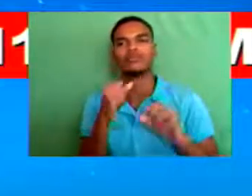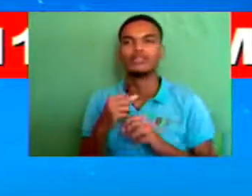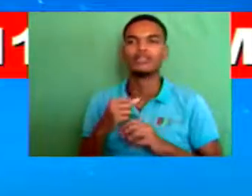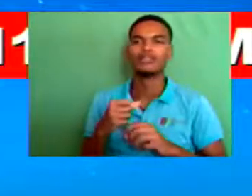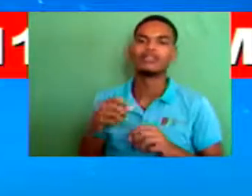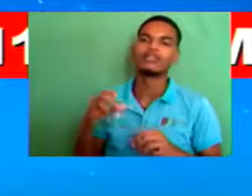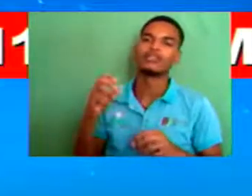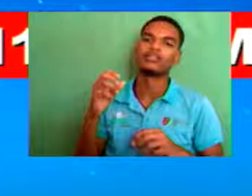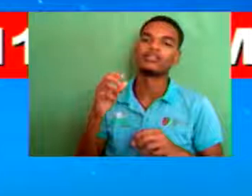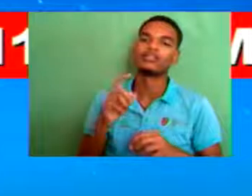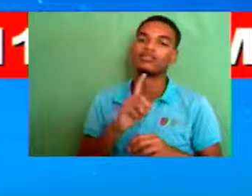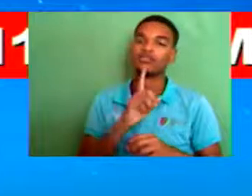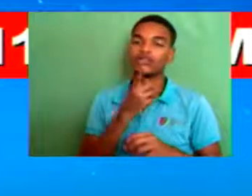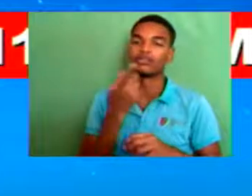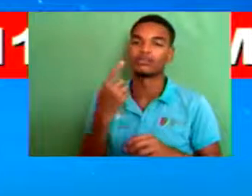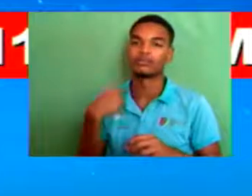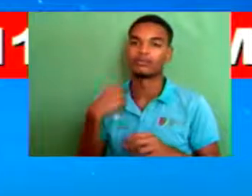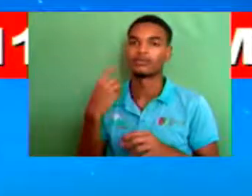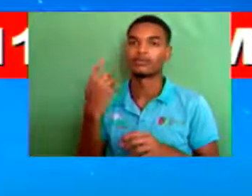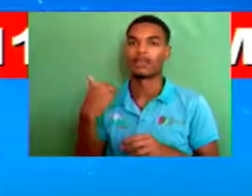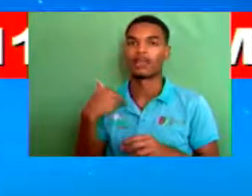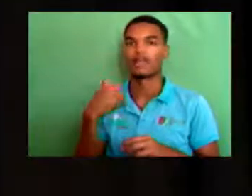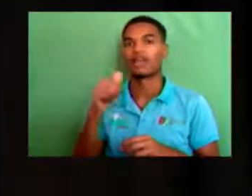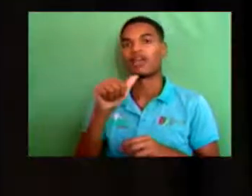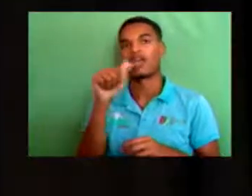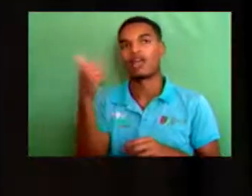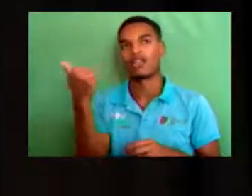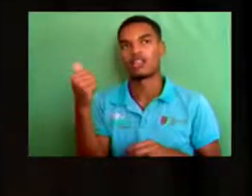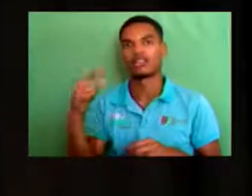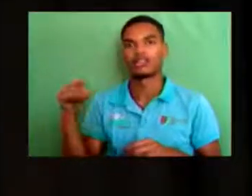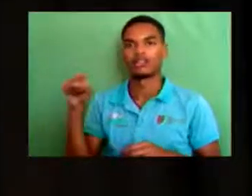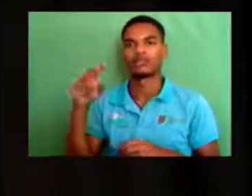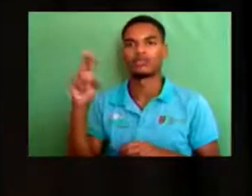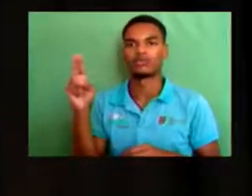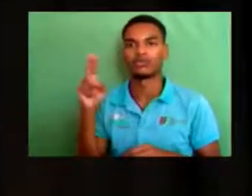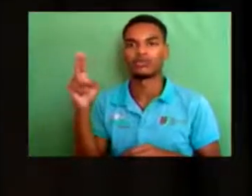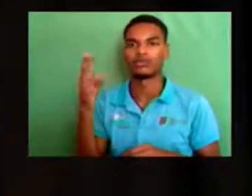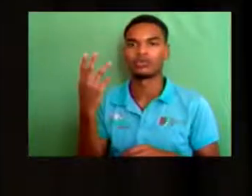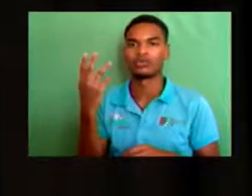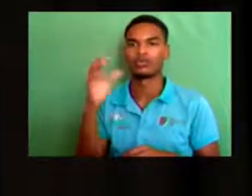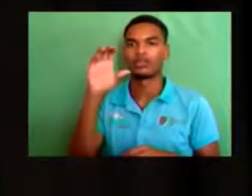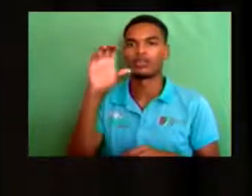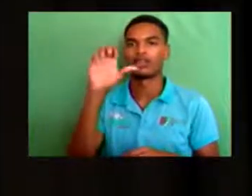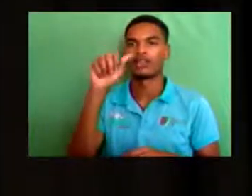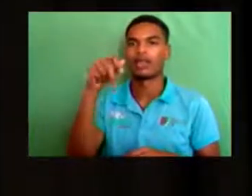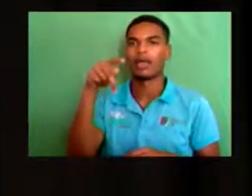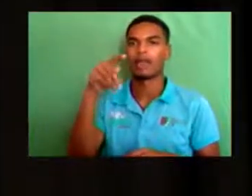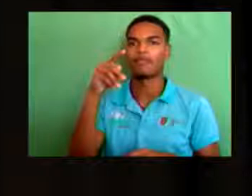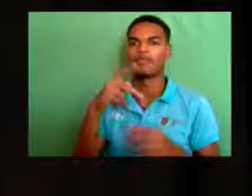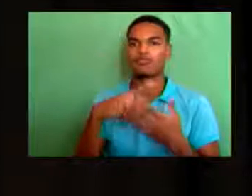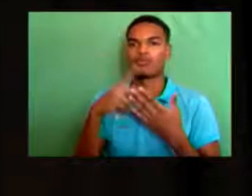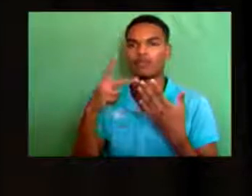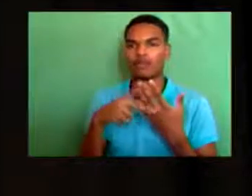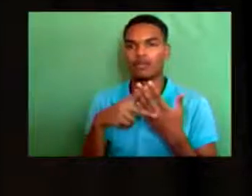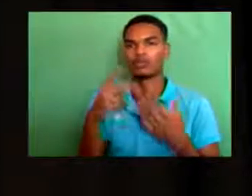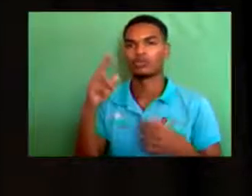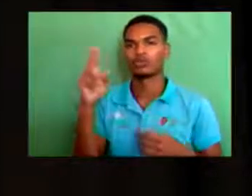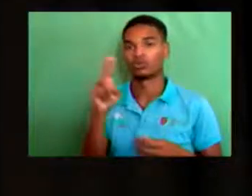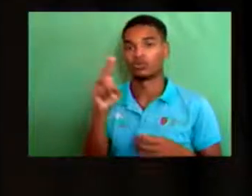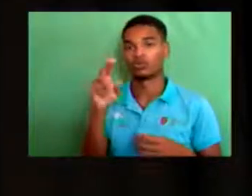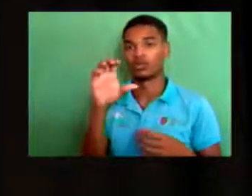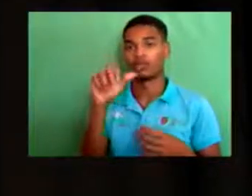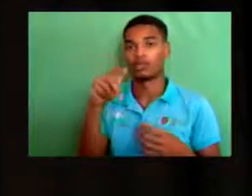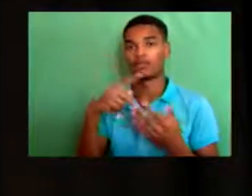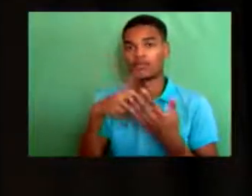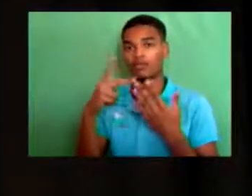interesting, because they not only they're using CAP, they have 2 different CAP profiles. One CAP profile uses the U.S. weather